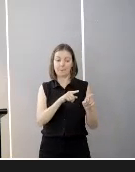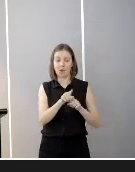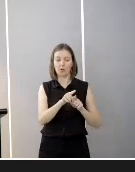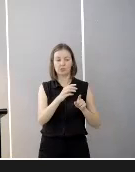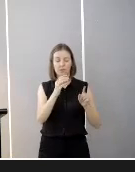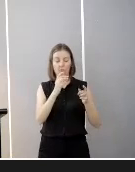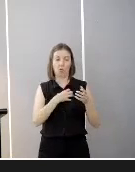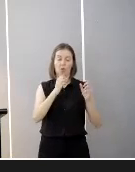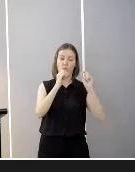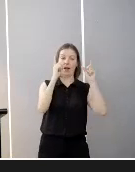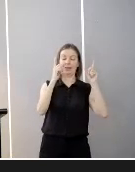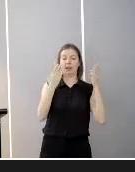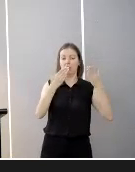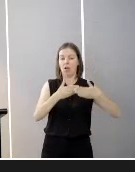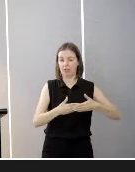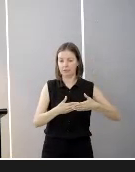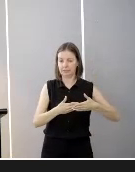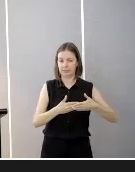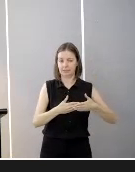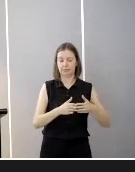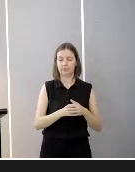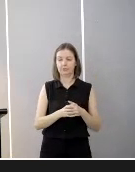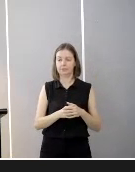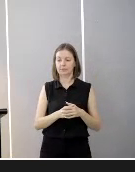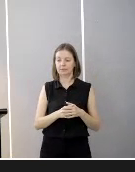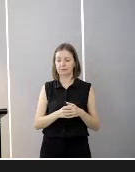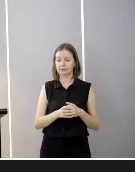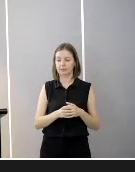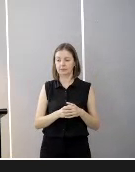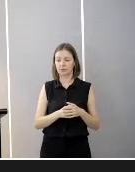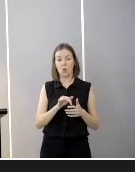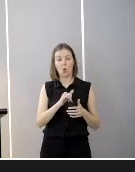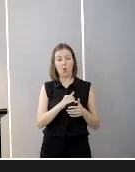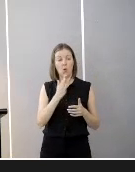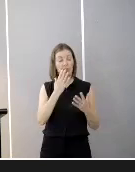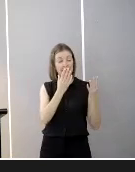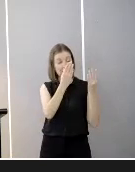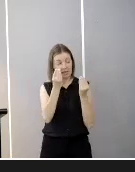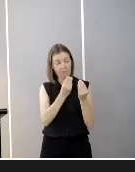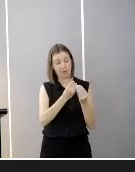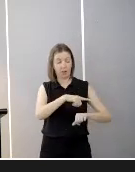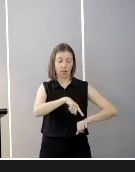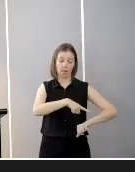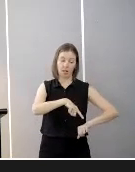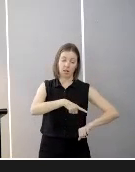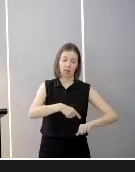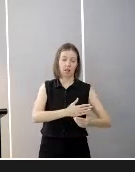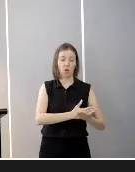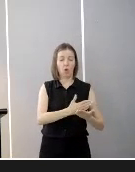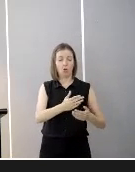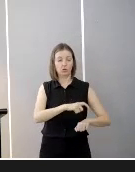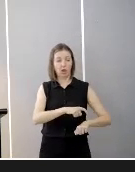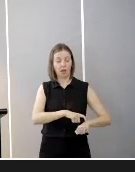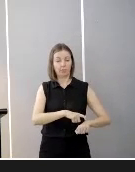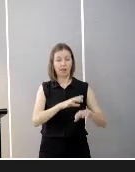night owls. Their kind of sleep-wake schedule is shifted. Very often they sleep for a long time and they are quite inactive